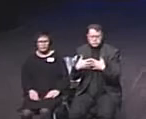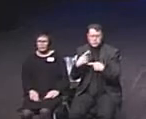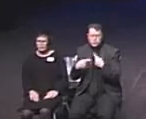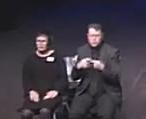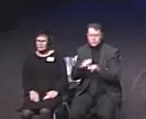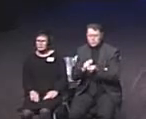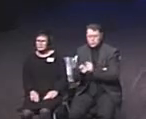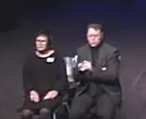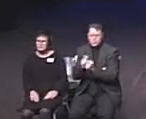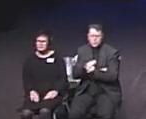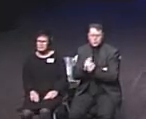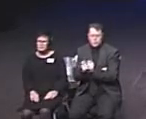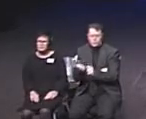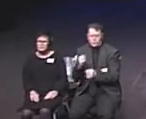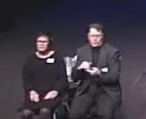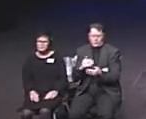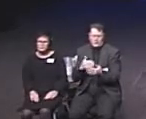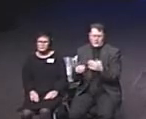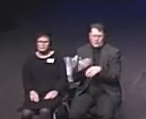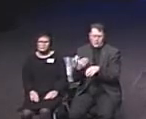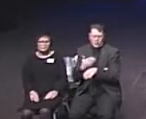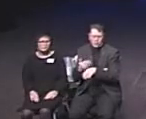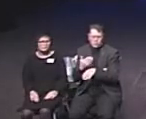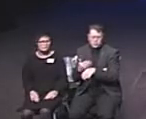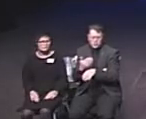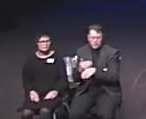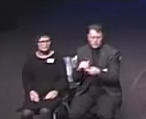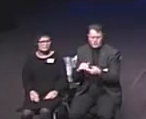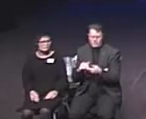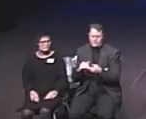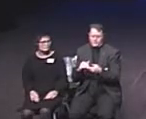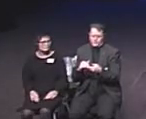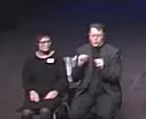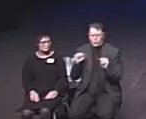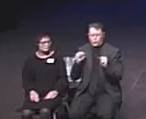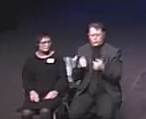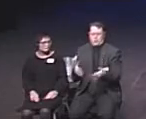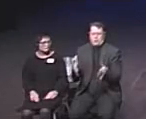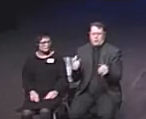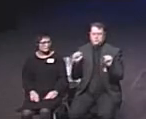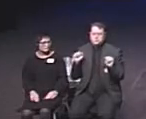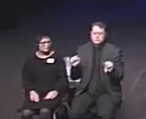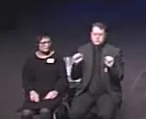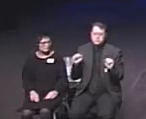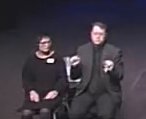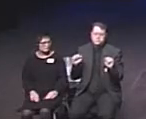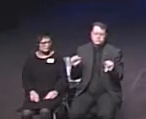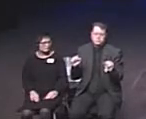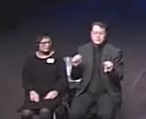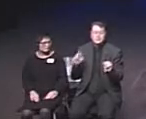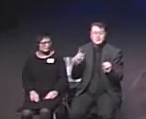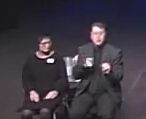actually move, like you do when you train in a gym with your body. You can actually train your